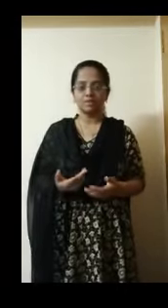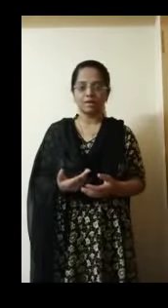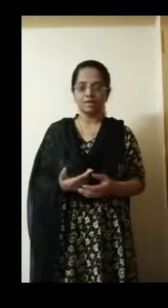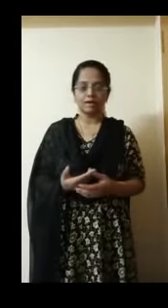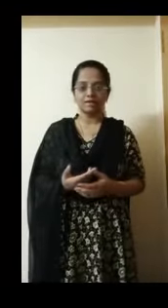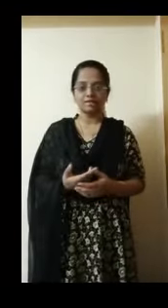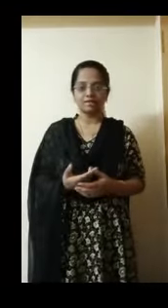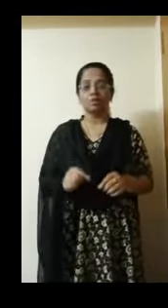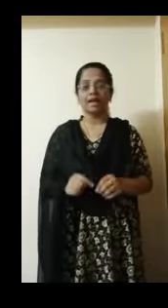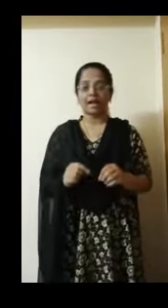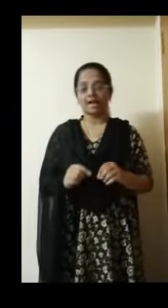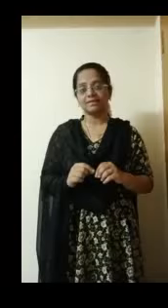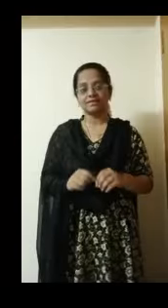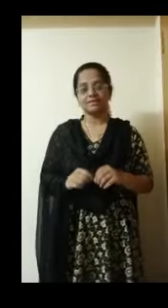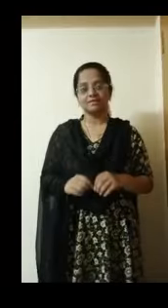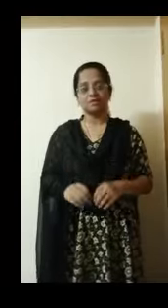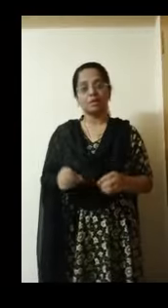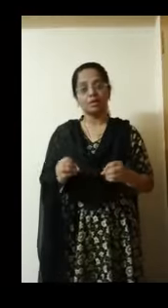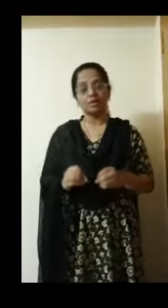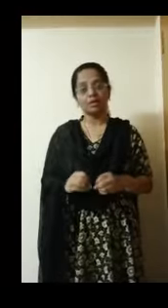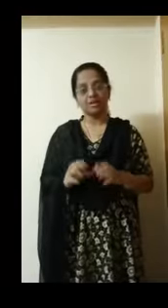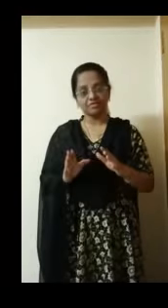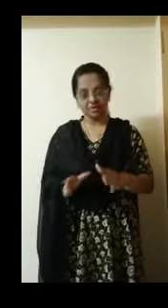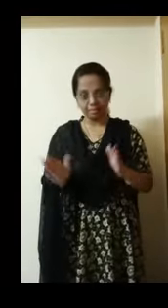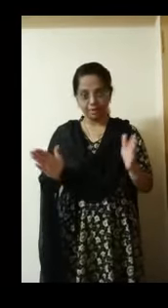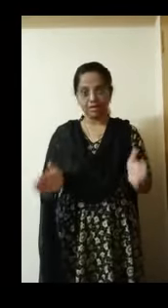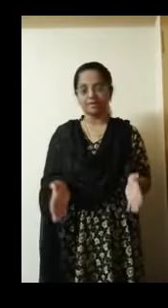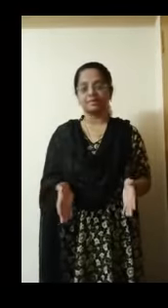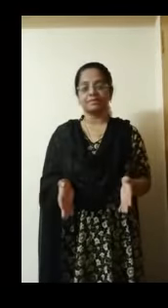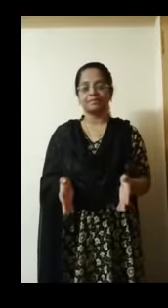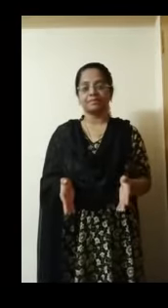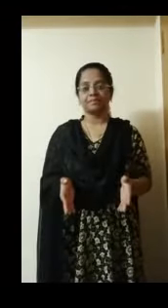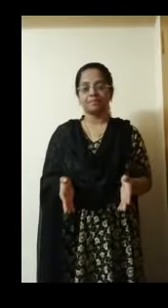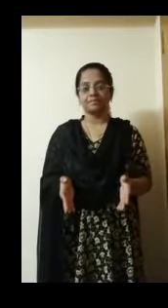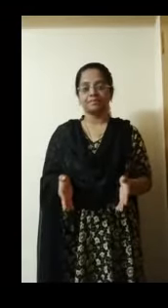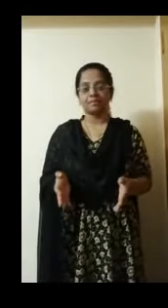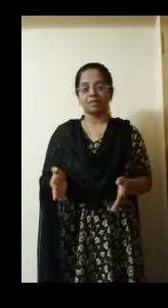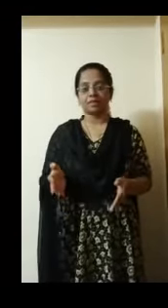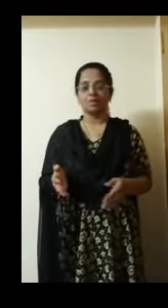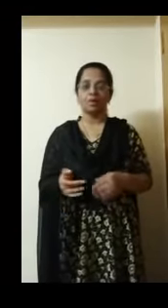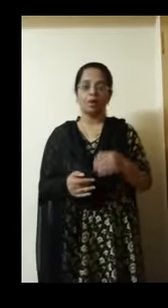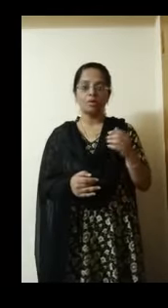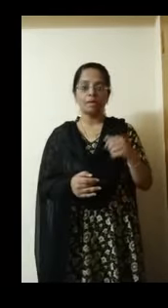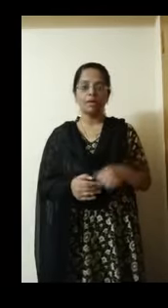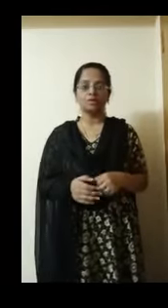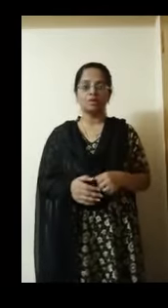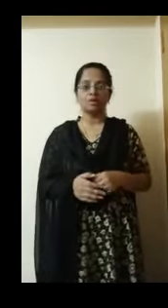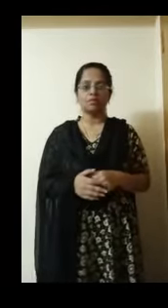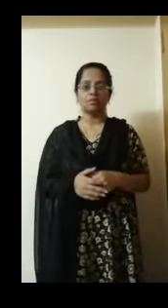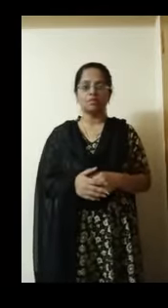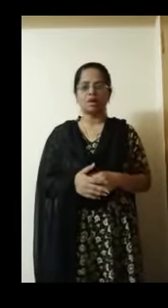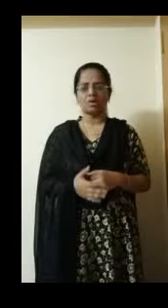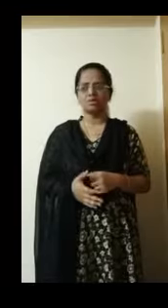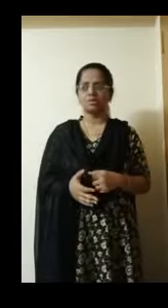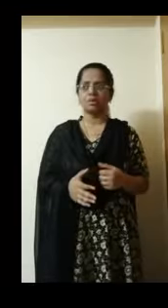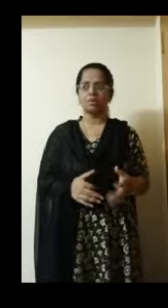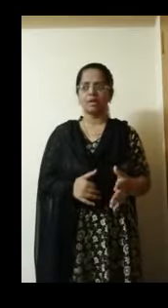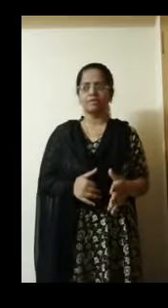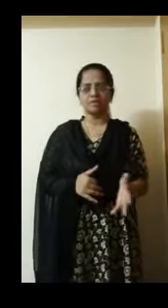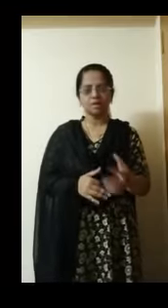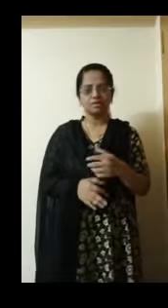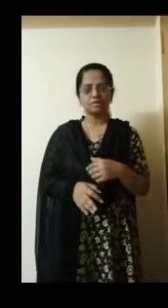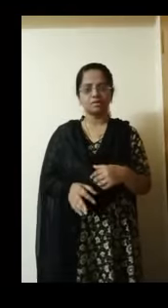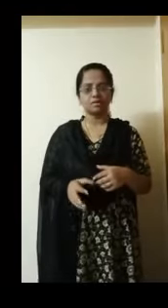sound similar, right? Both has its own different meanings. You all might have thought house,